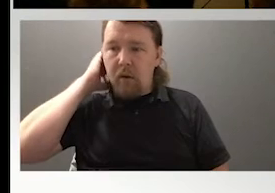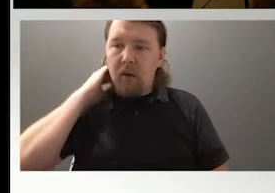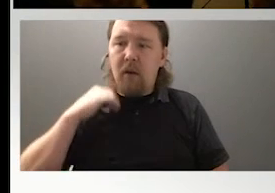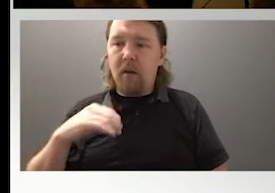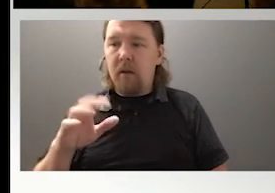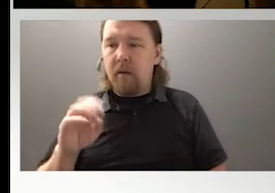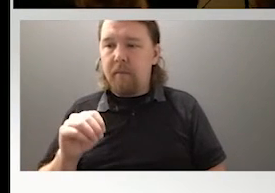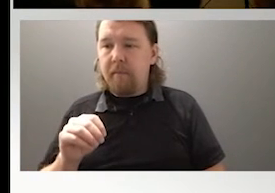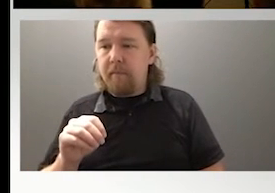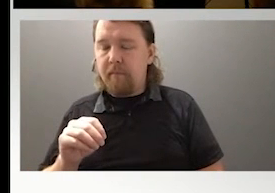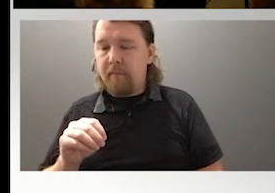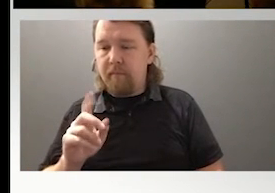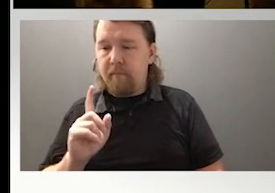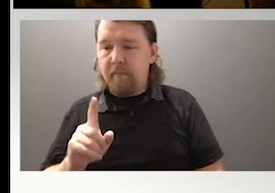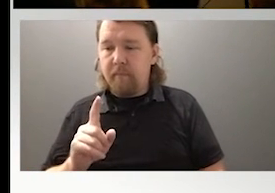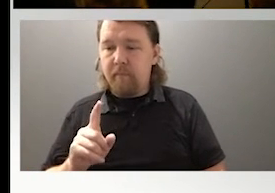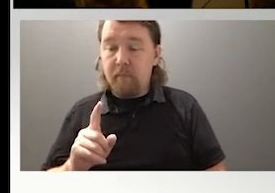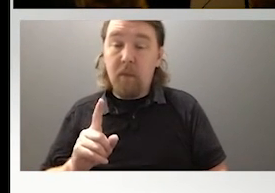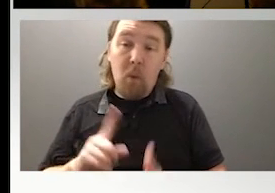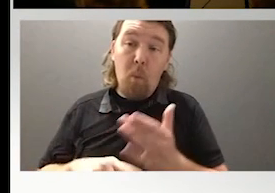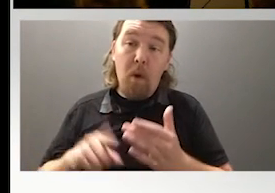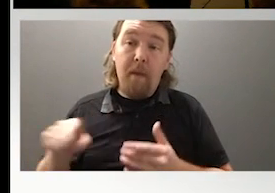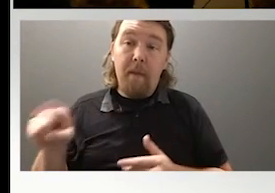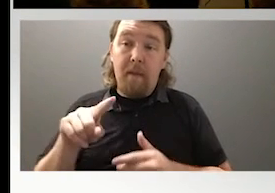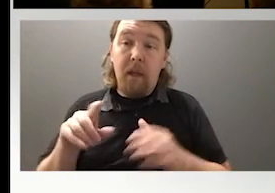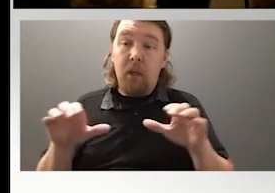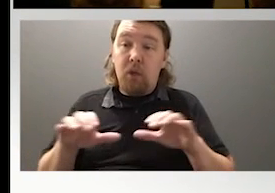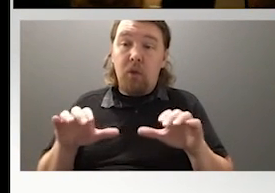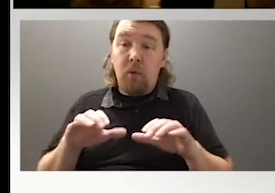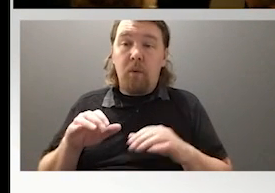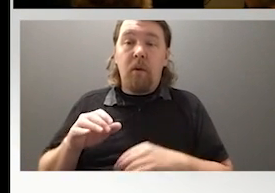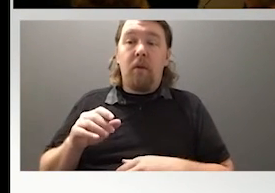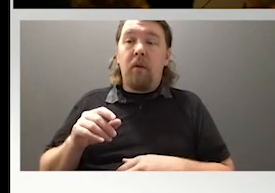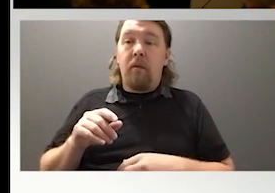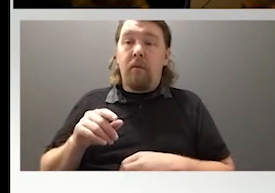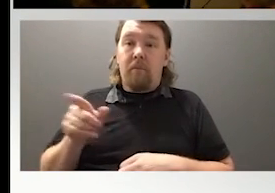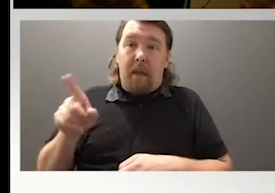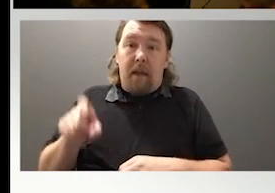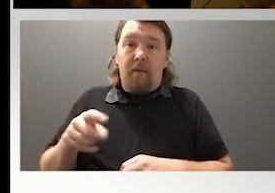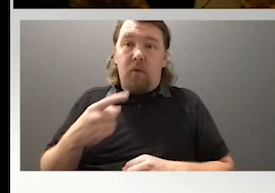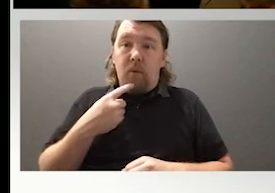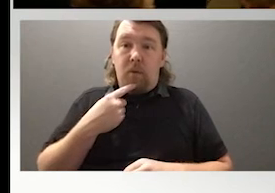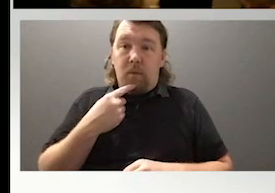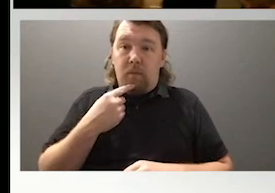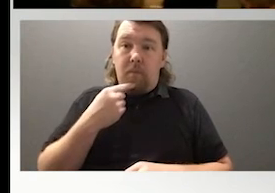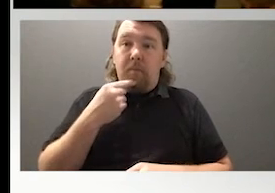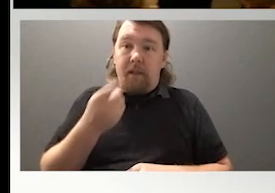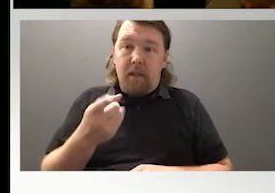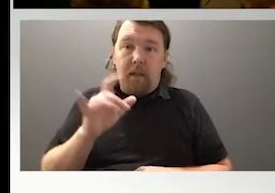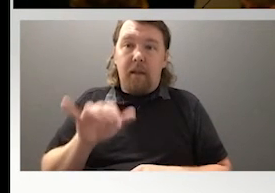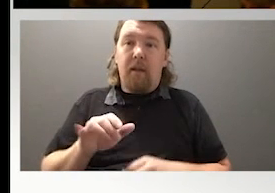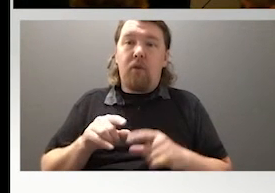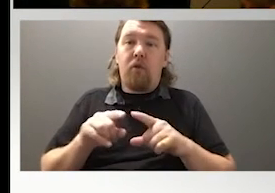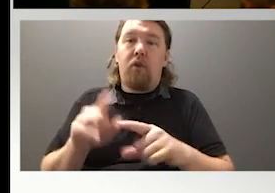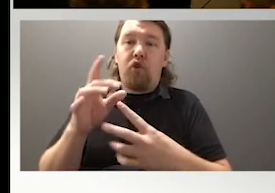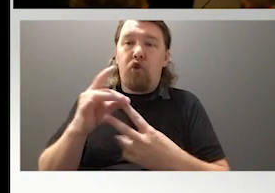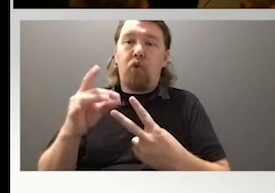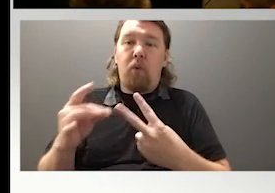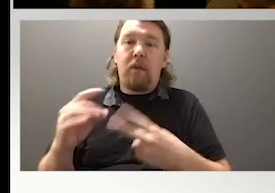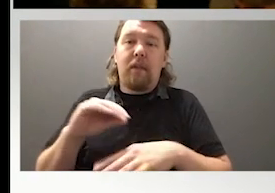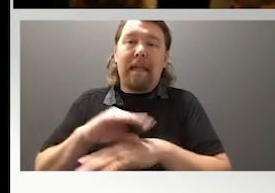And what they do is they just have to say so during a choice counseling process.